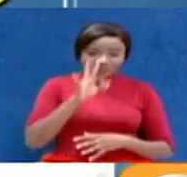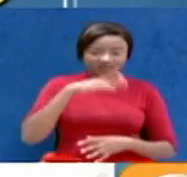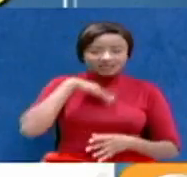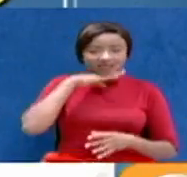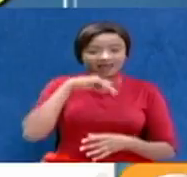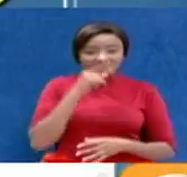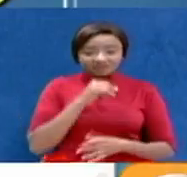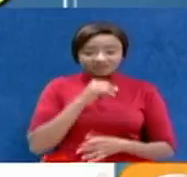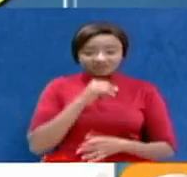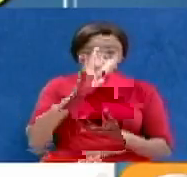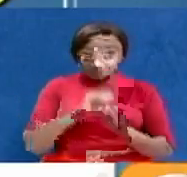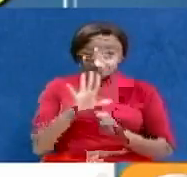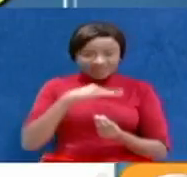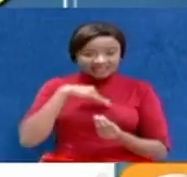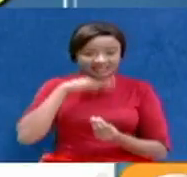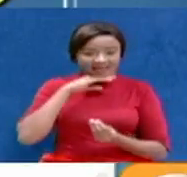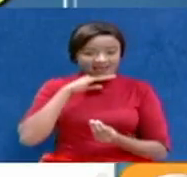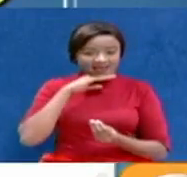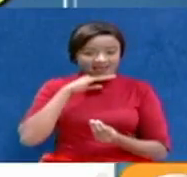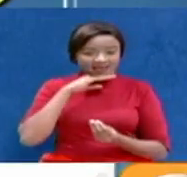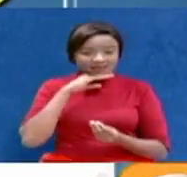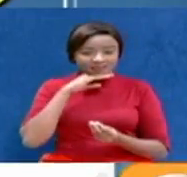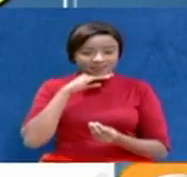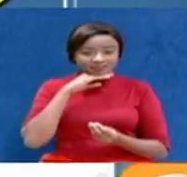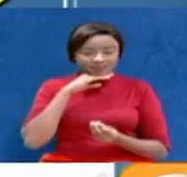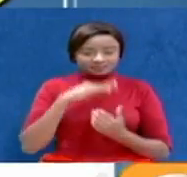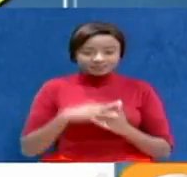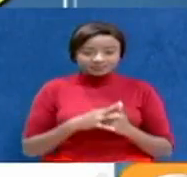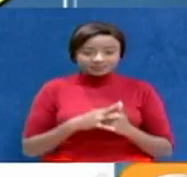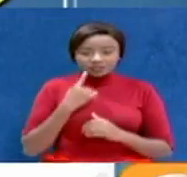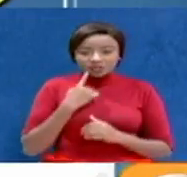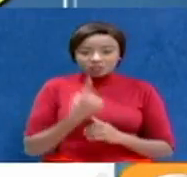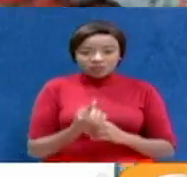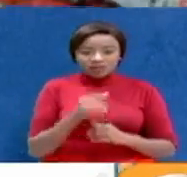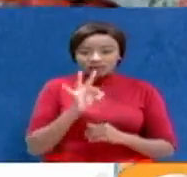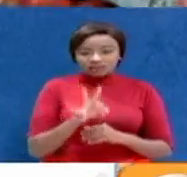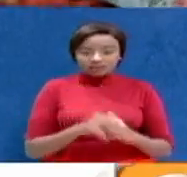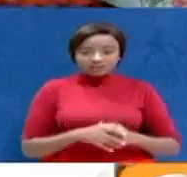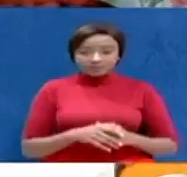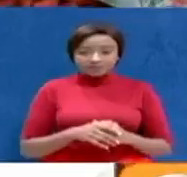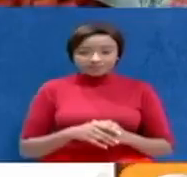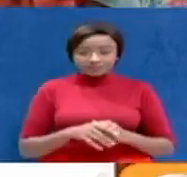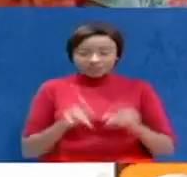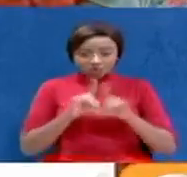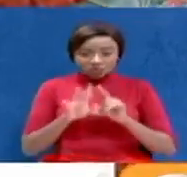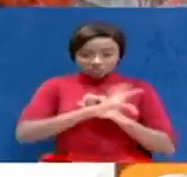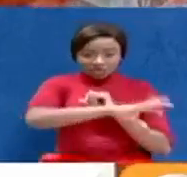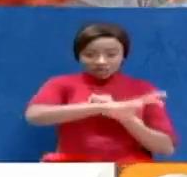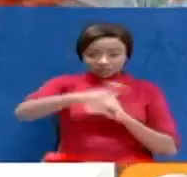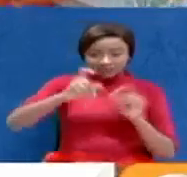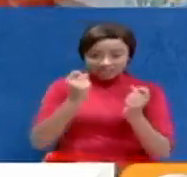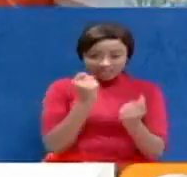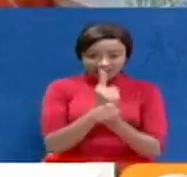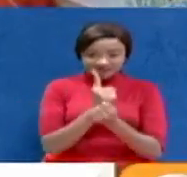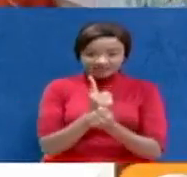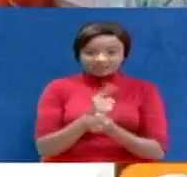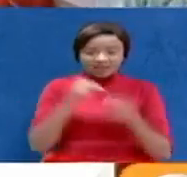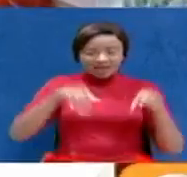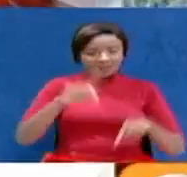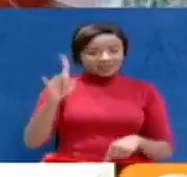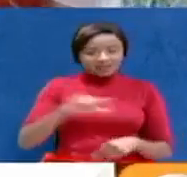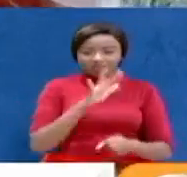died, raising the total number of those who have succumbed to COVID-19 to 103. Out of 11 counties affected, Nairobi bore the